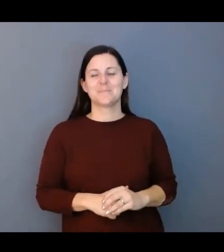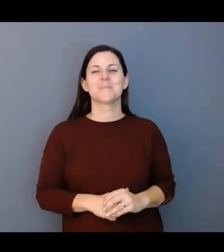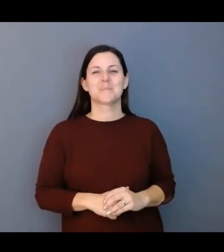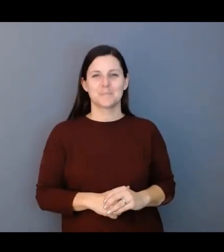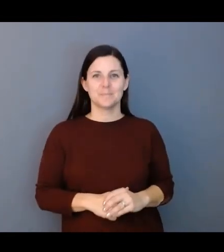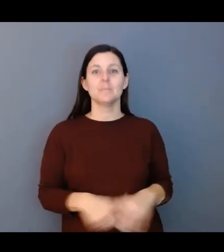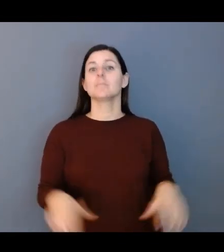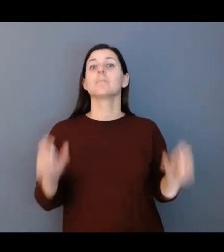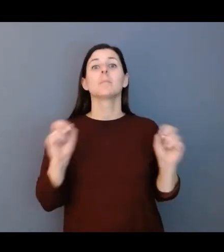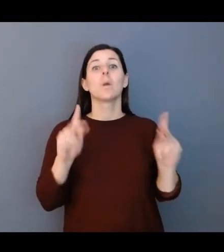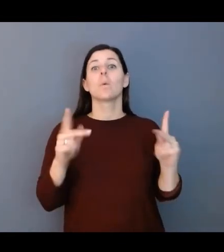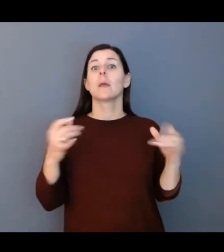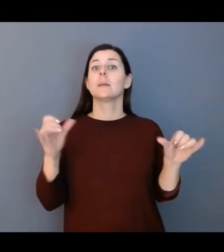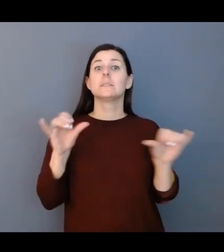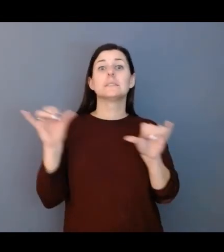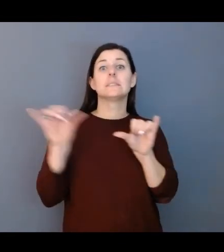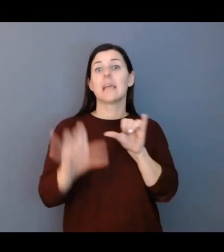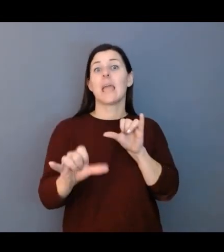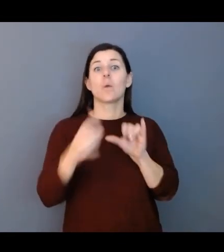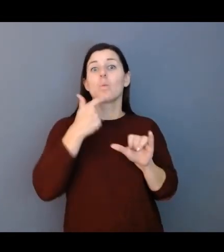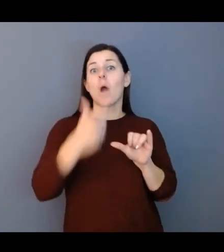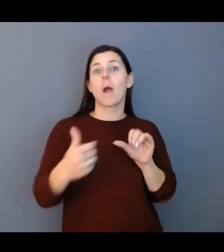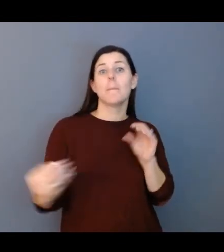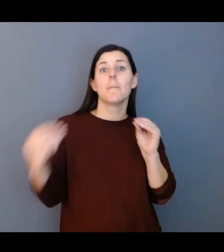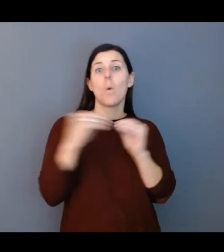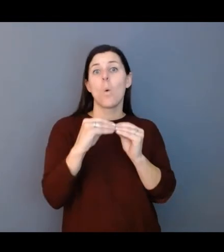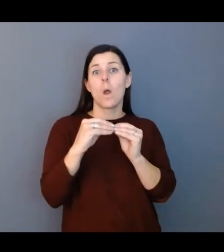I know. So stick around for more